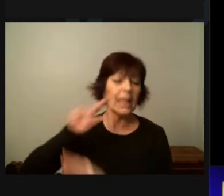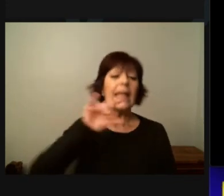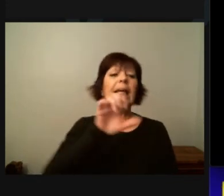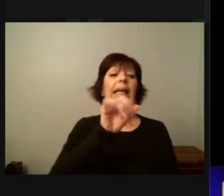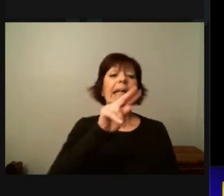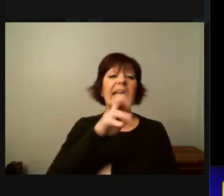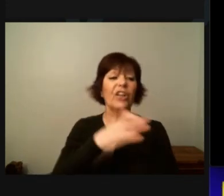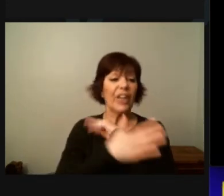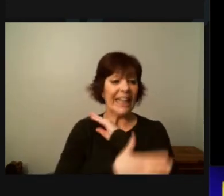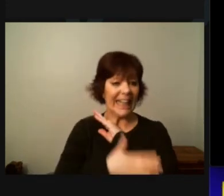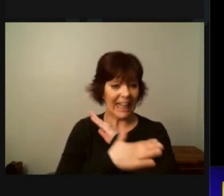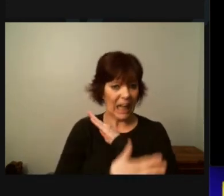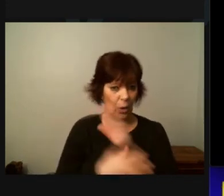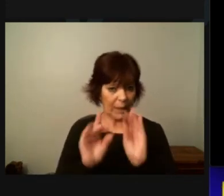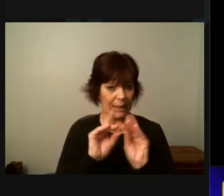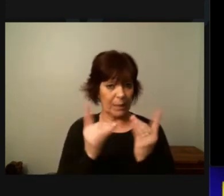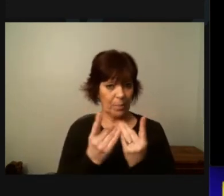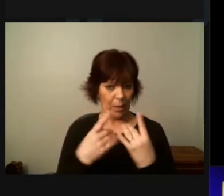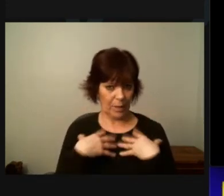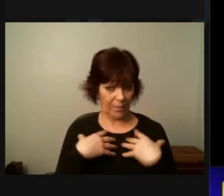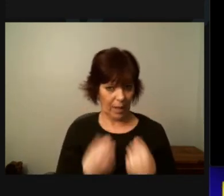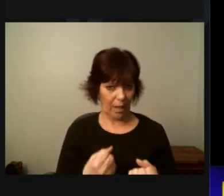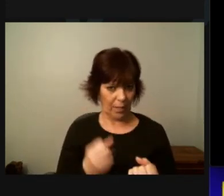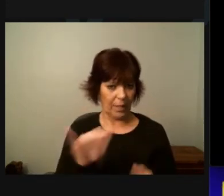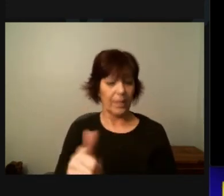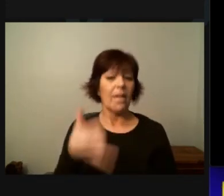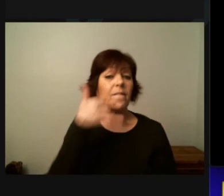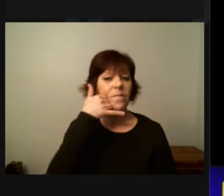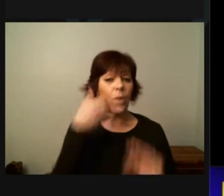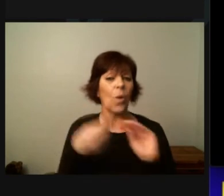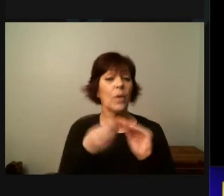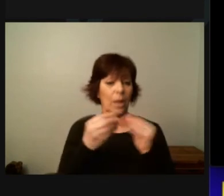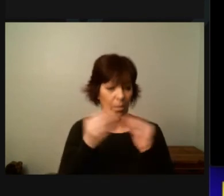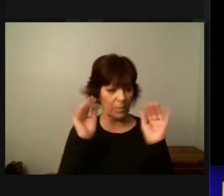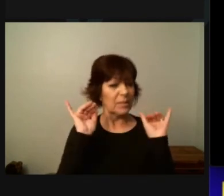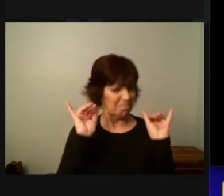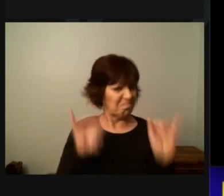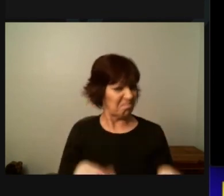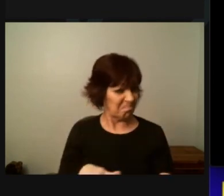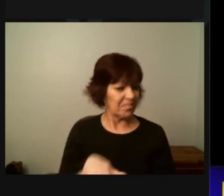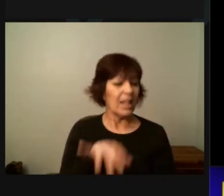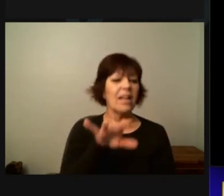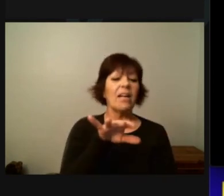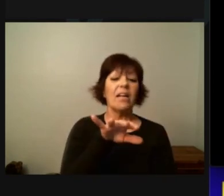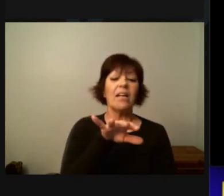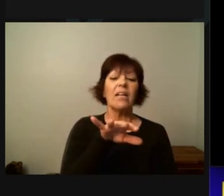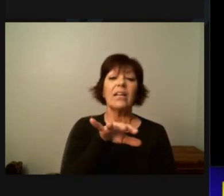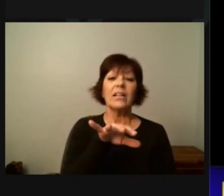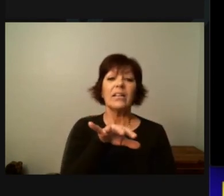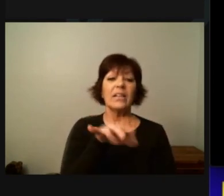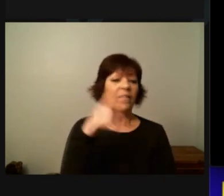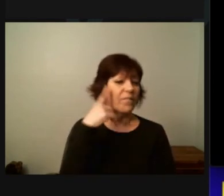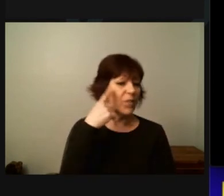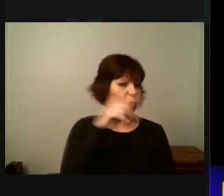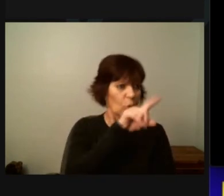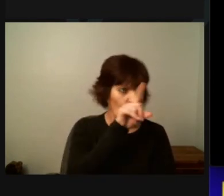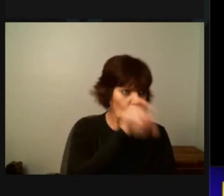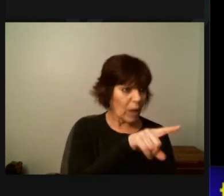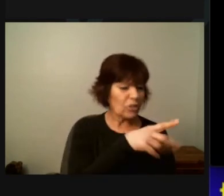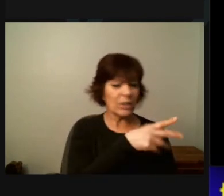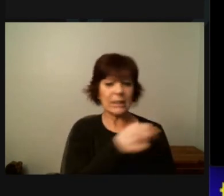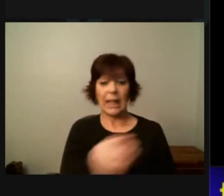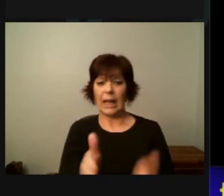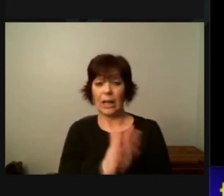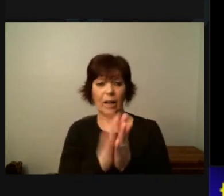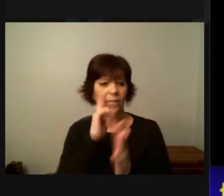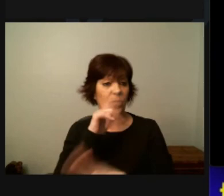Health, the number has been and remains 4 questions and to request